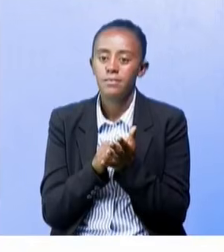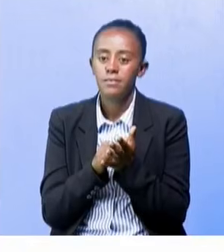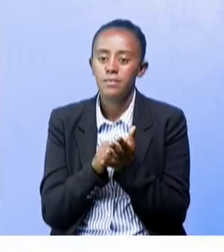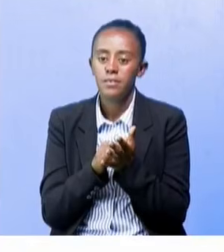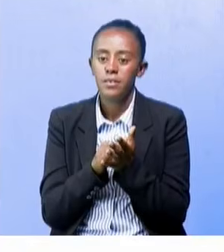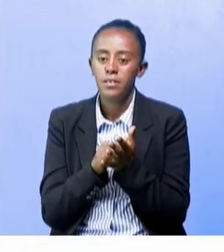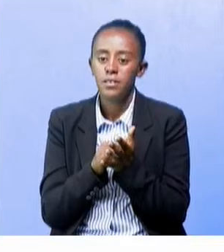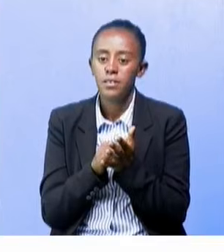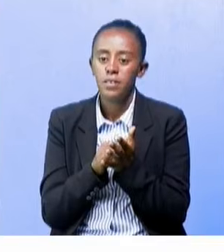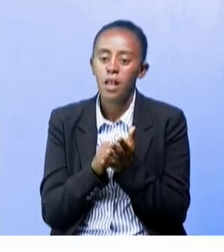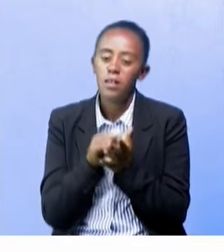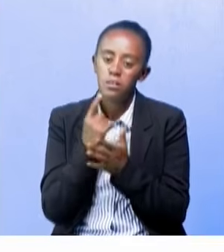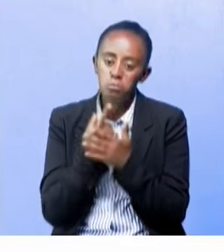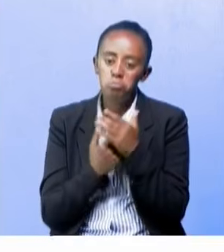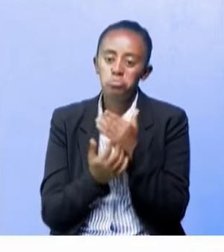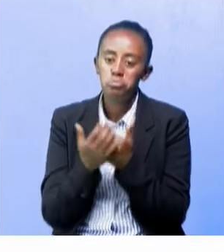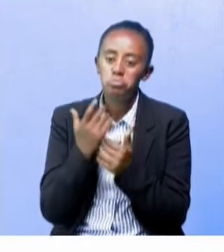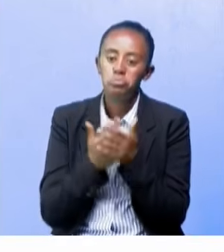talks about